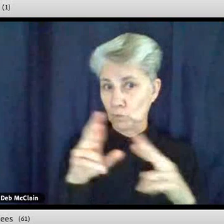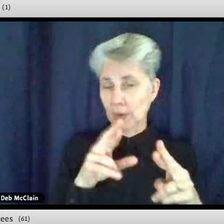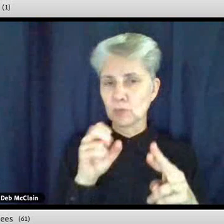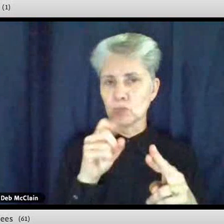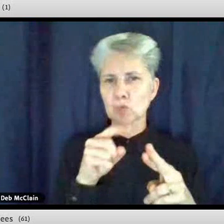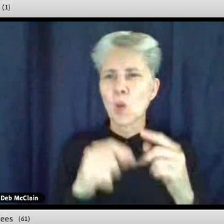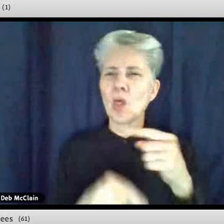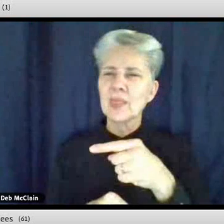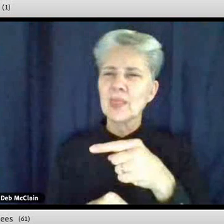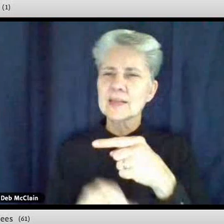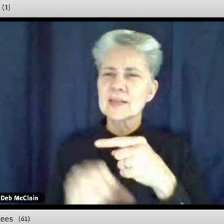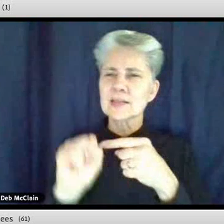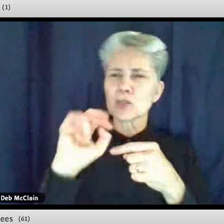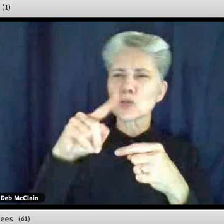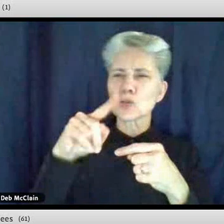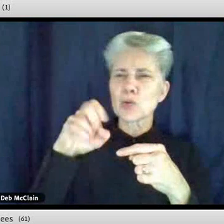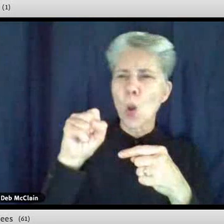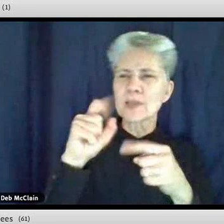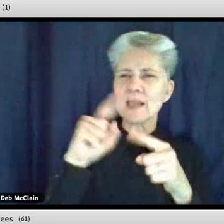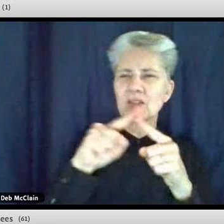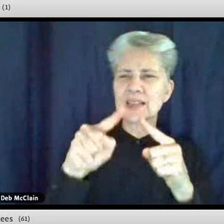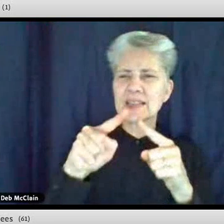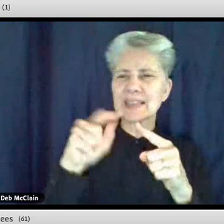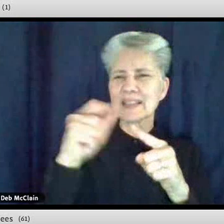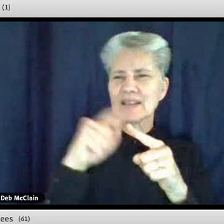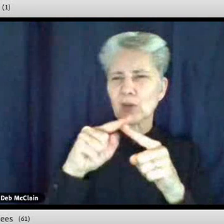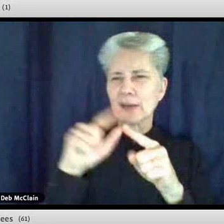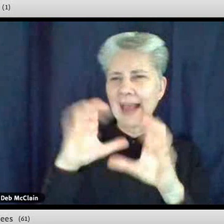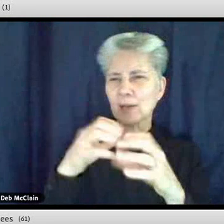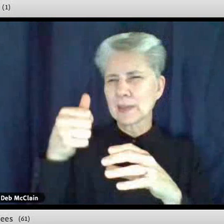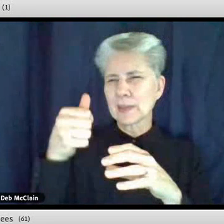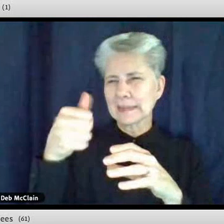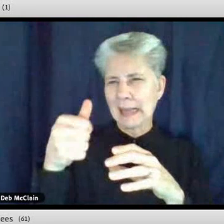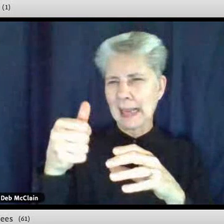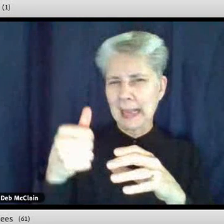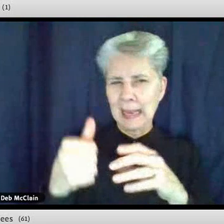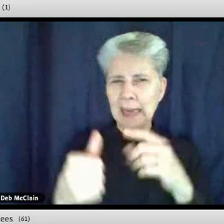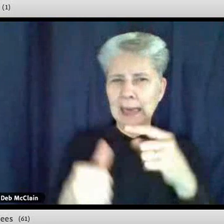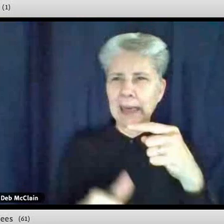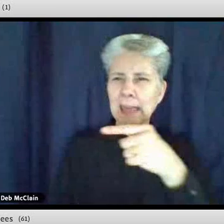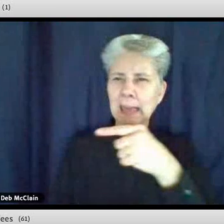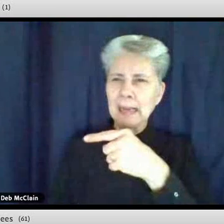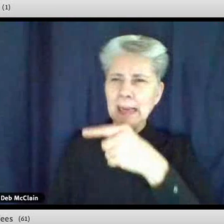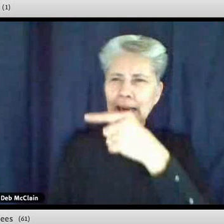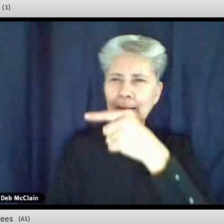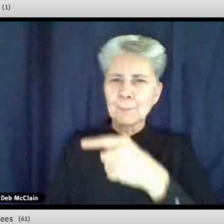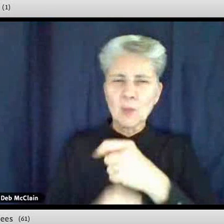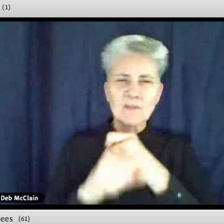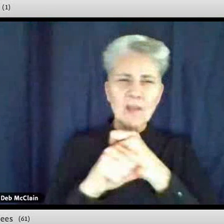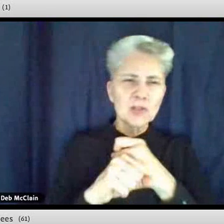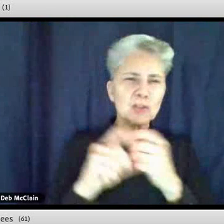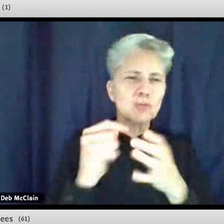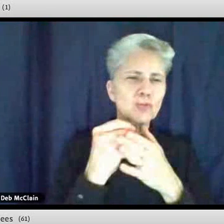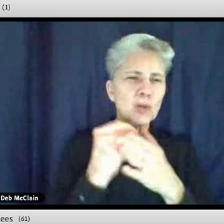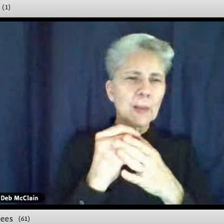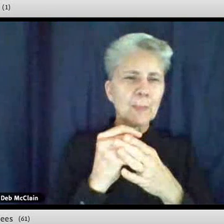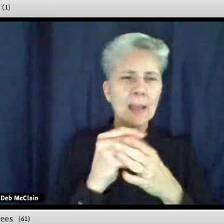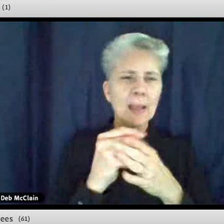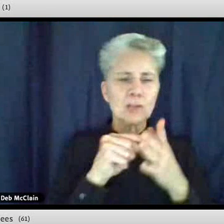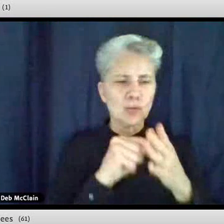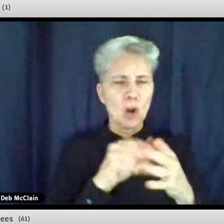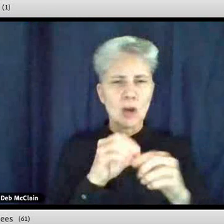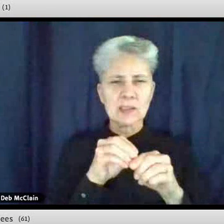it. So this is Snopes, and like I said, they have about 10 different categories here. They've got prevention and treatments, origin